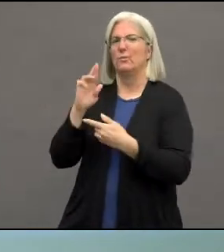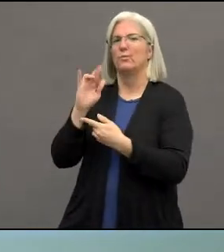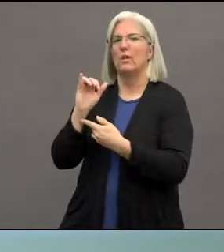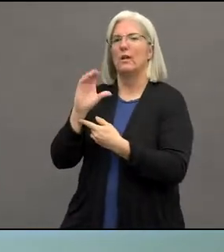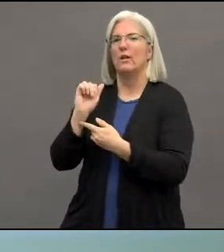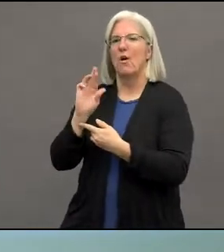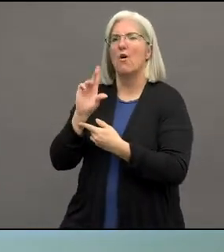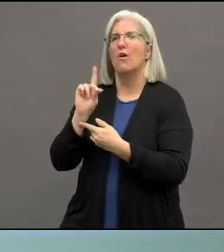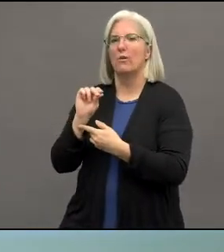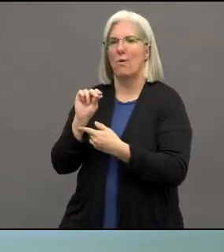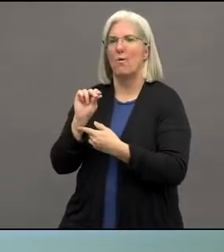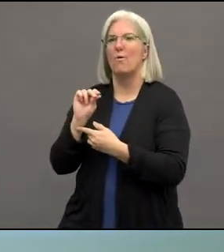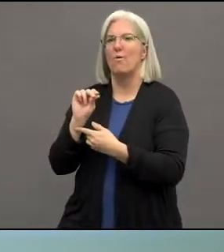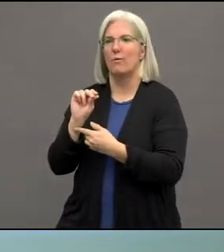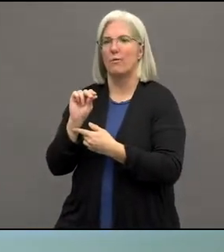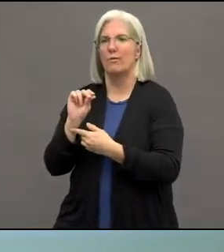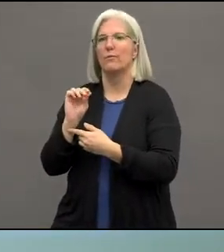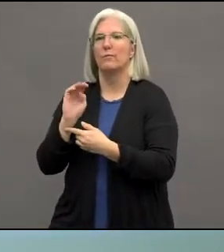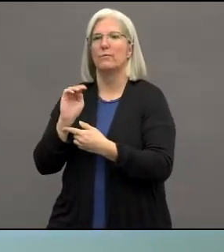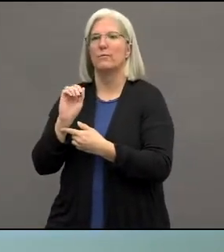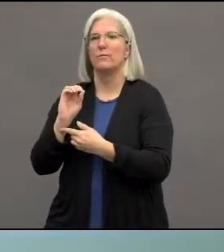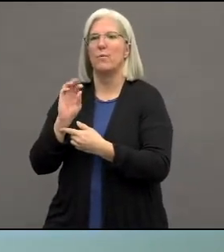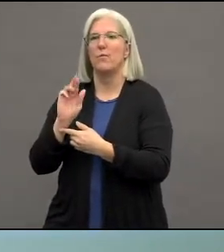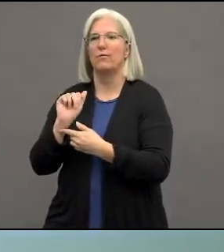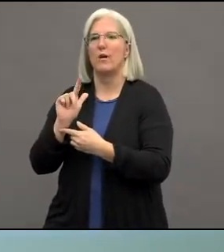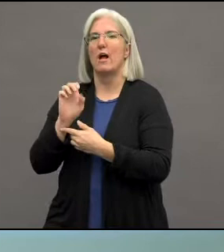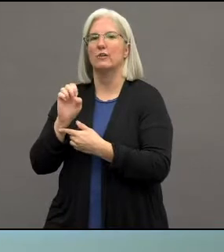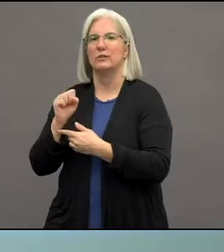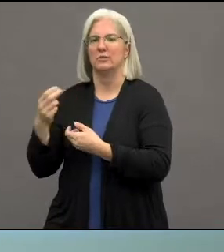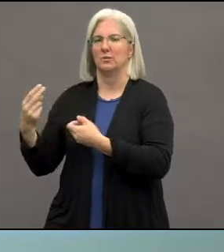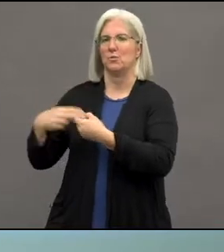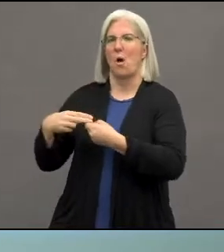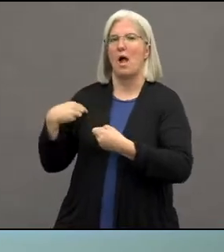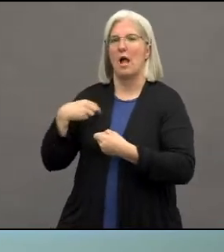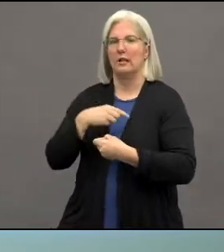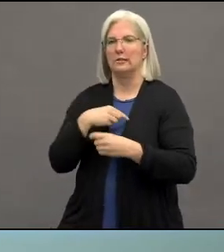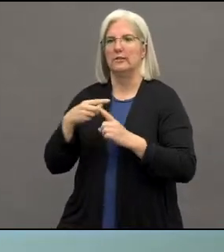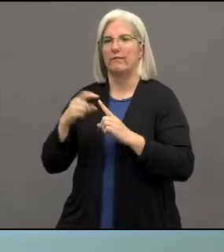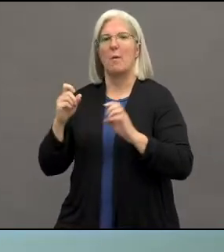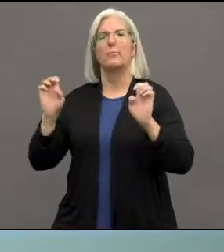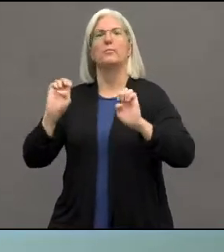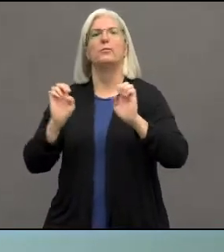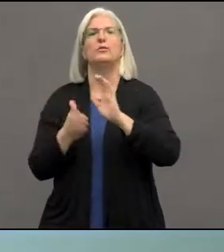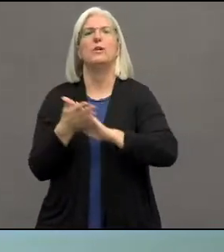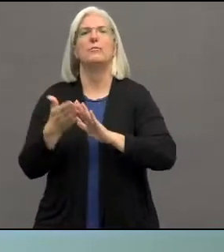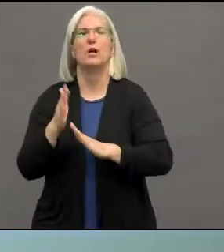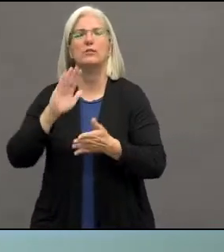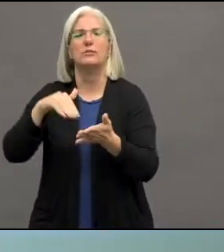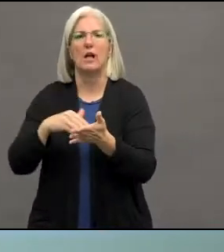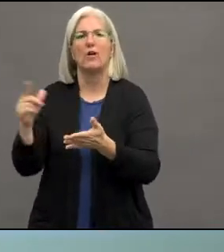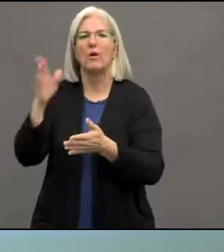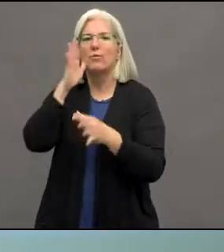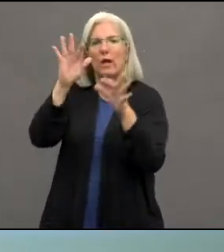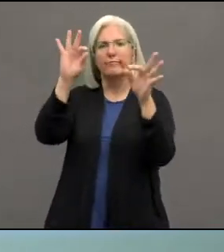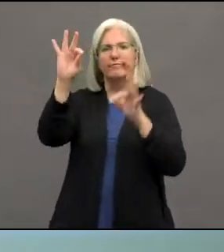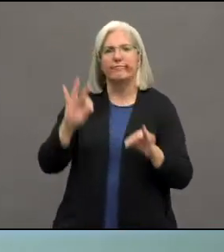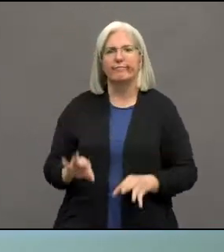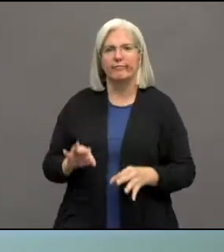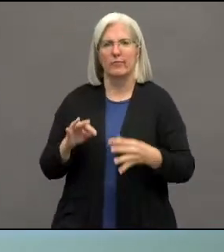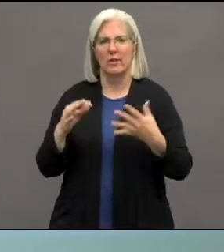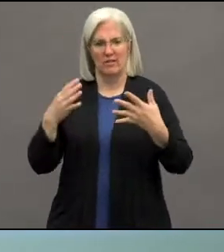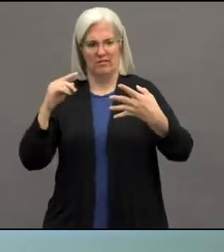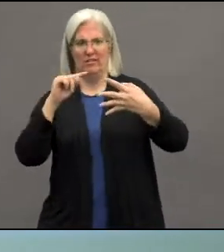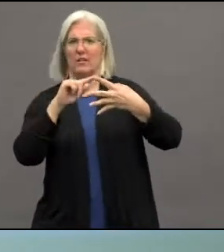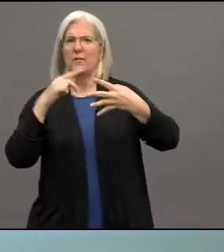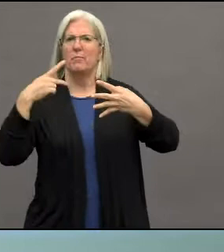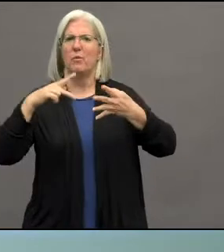information officer here at the Emergency Operations Center, and he will provide details on the purple tier in just a moment. But first, we want to let